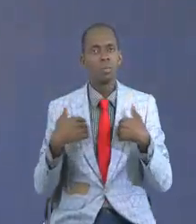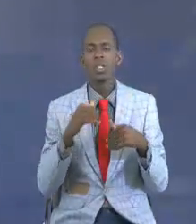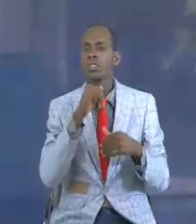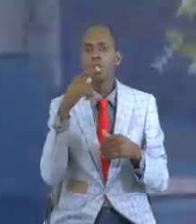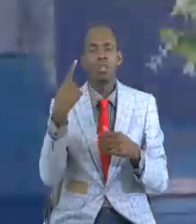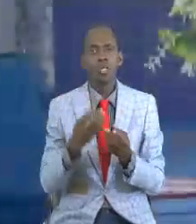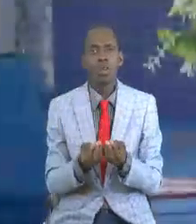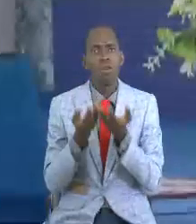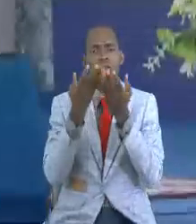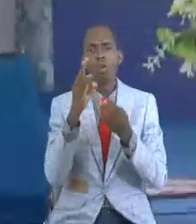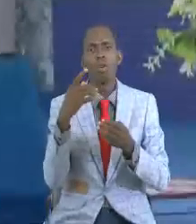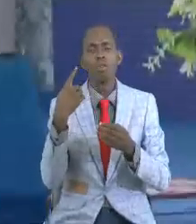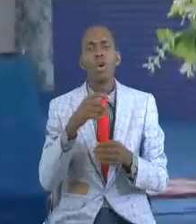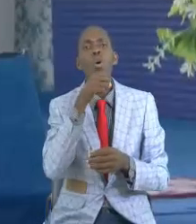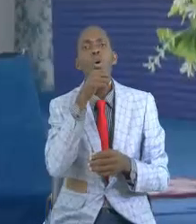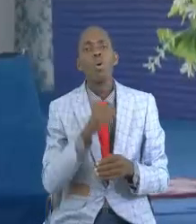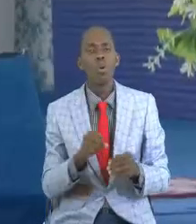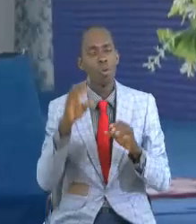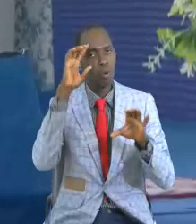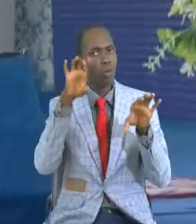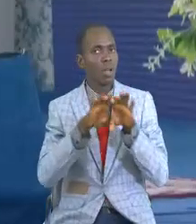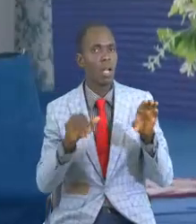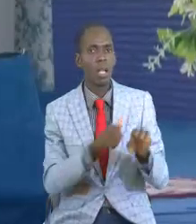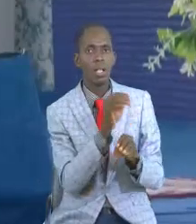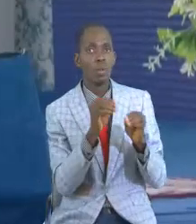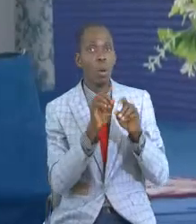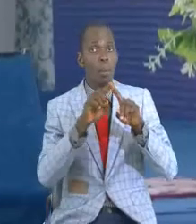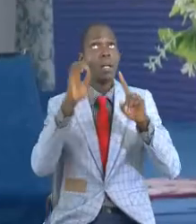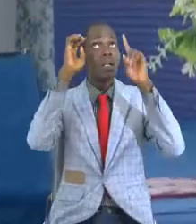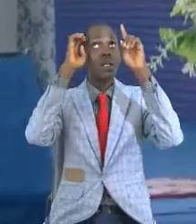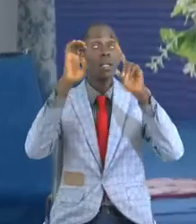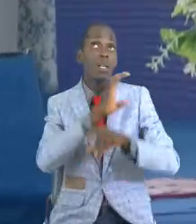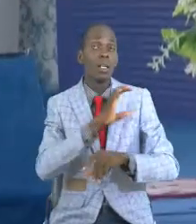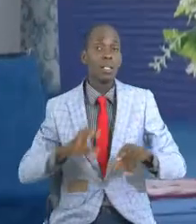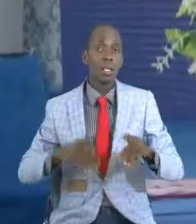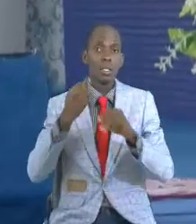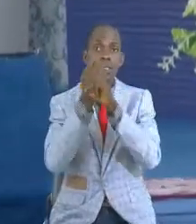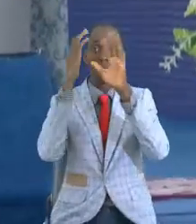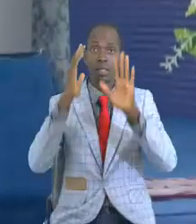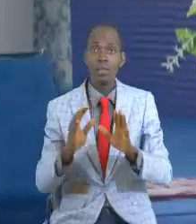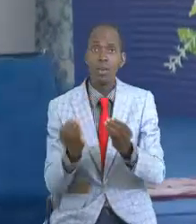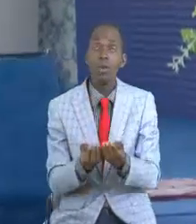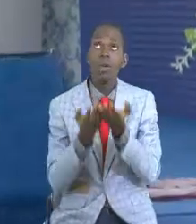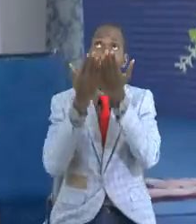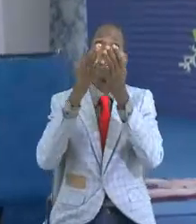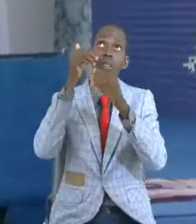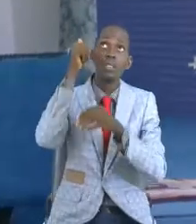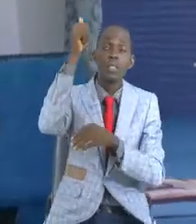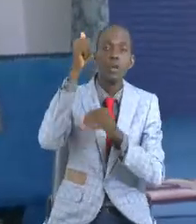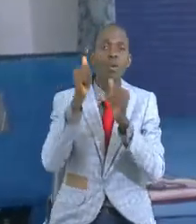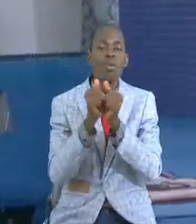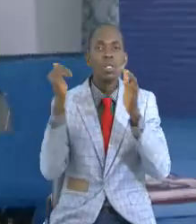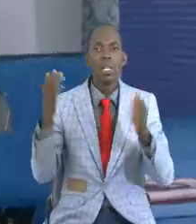old covenant anymore. He, Christ, the Savior, he offered himself without spot to God.